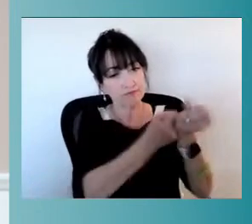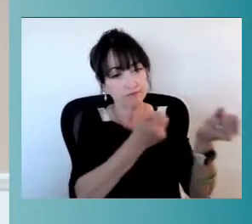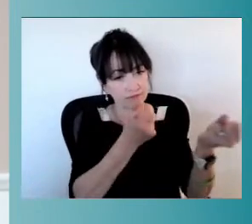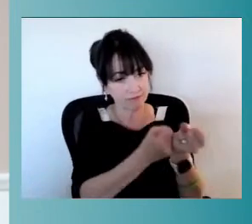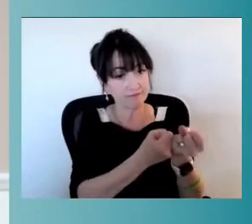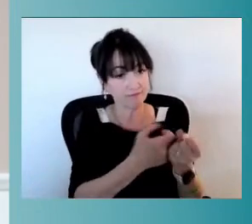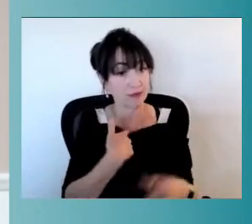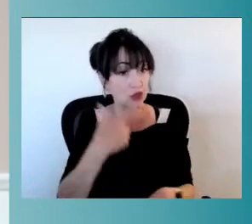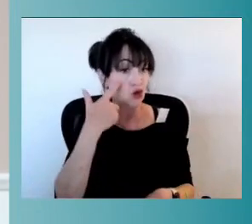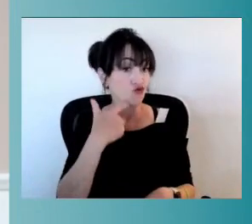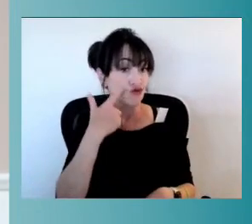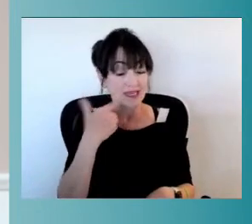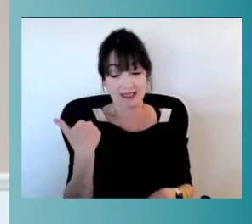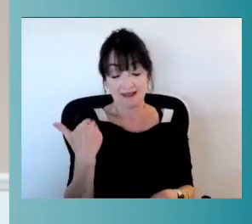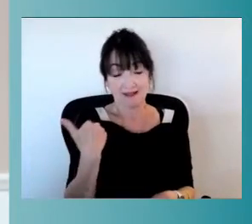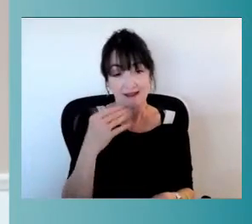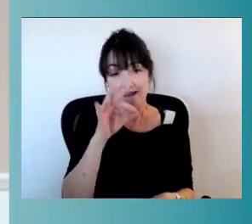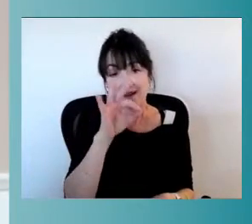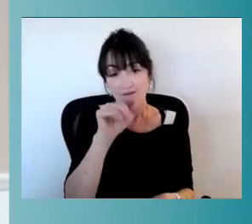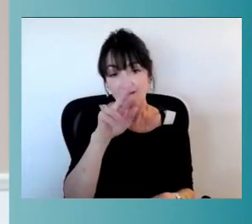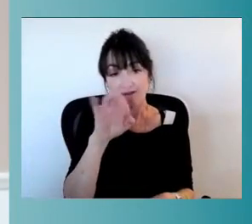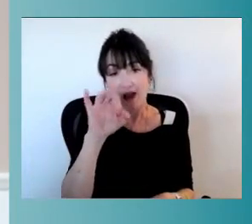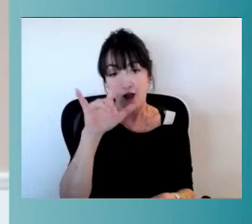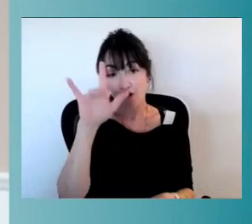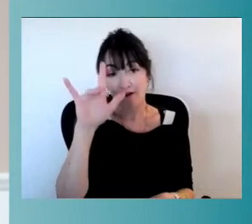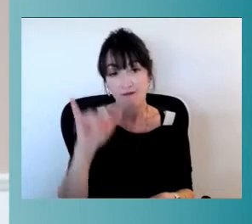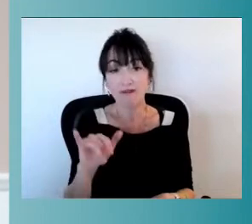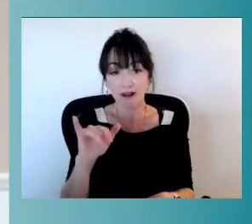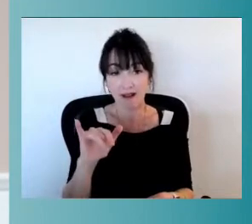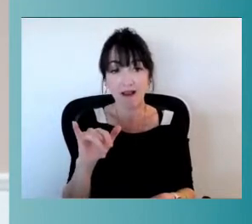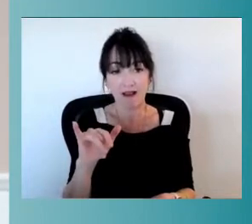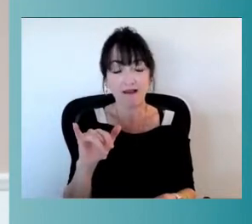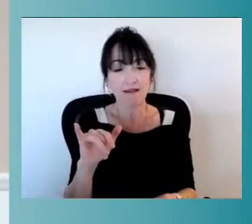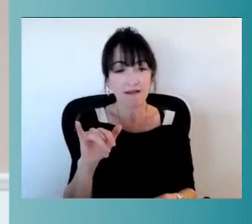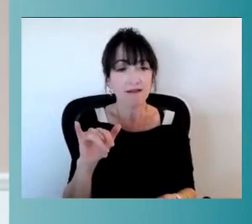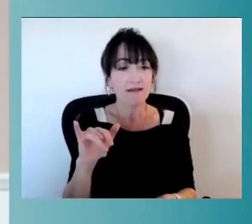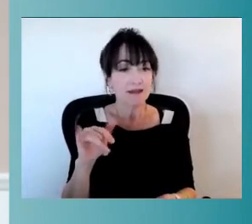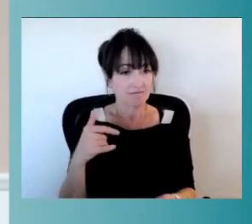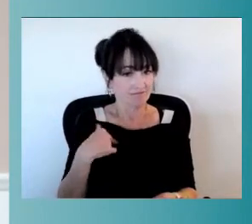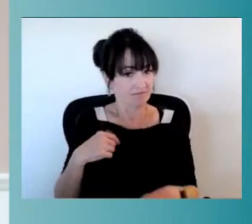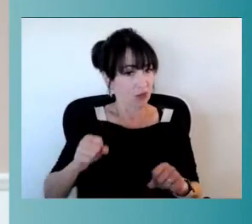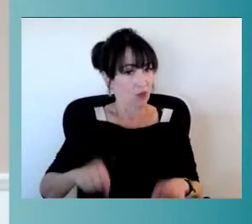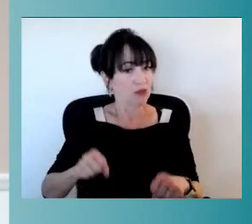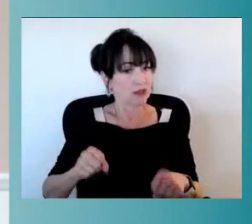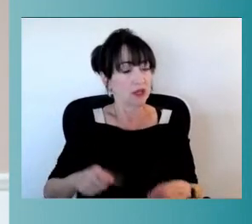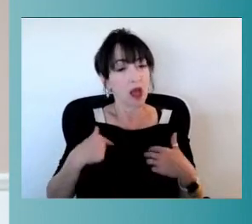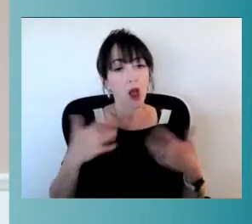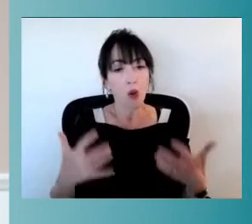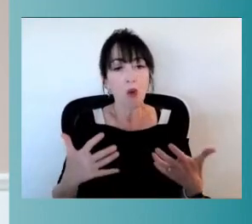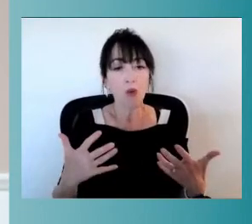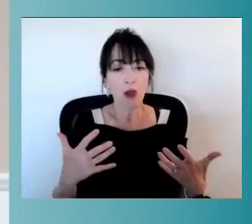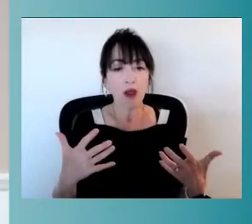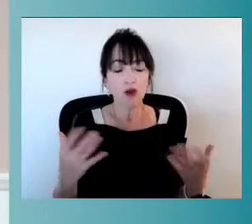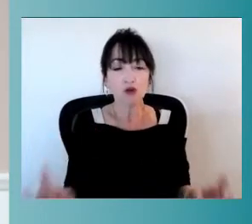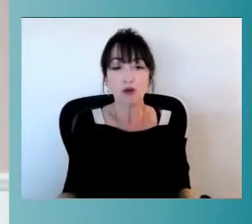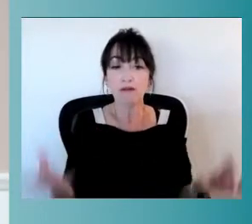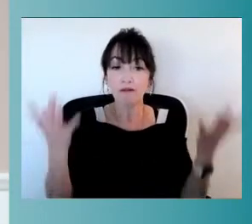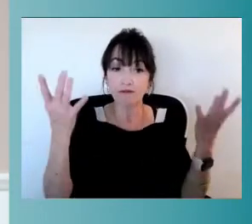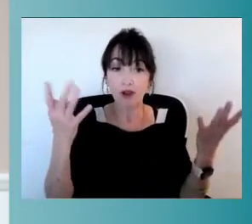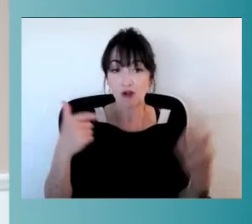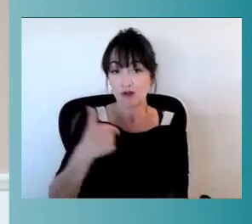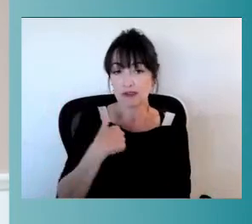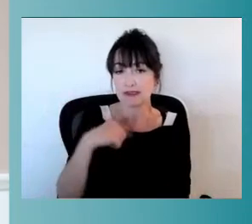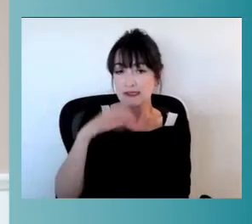this past, and you know, with doing that, I decided that I wanted to have a fundraiser for my school. I go to Cesar Romney High School, I'm a